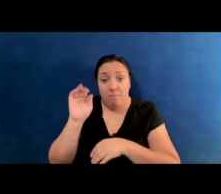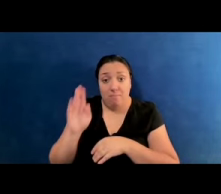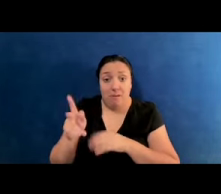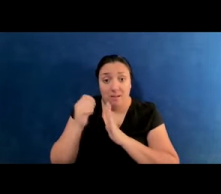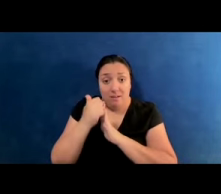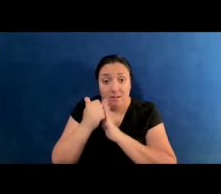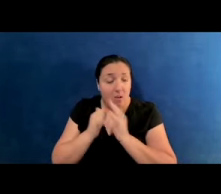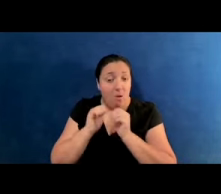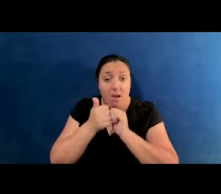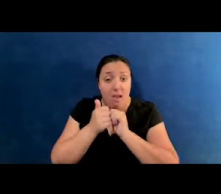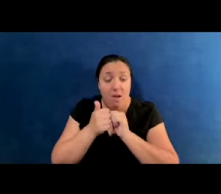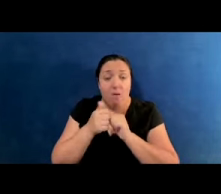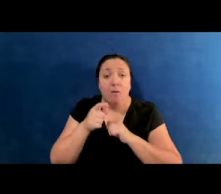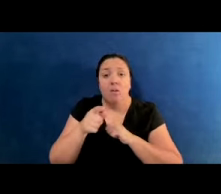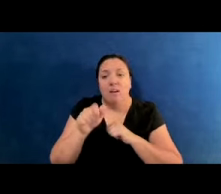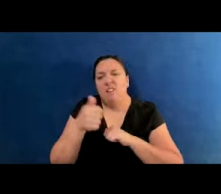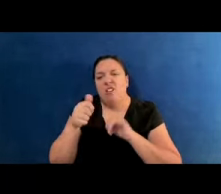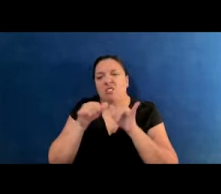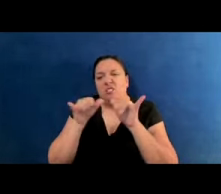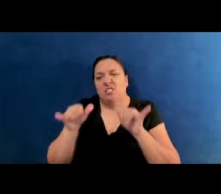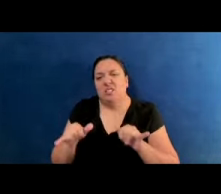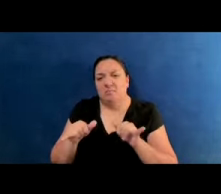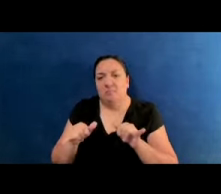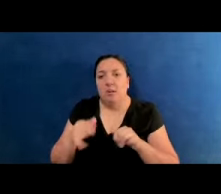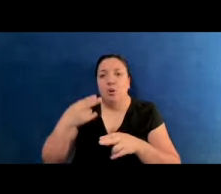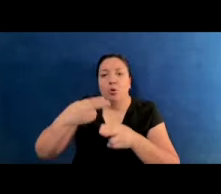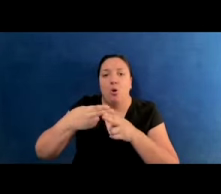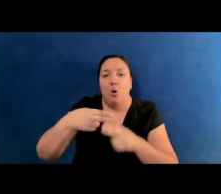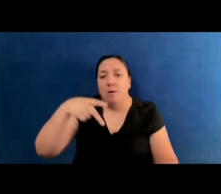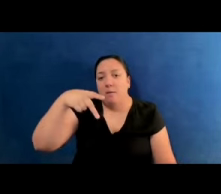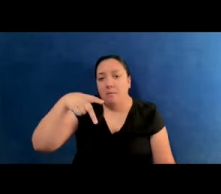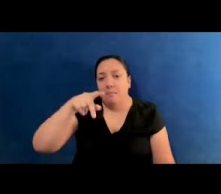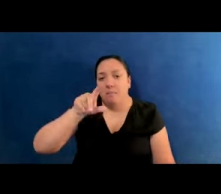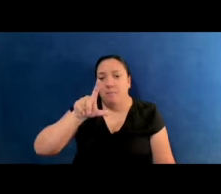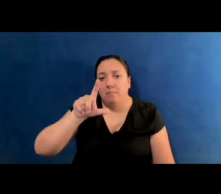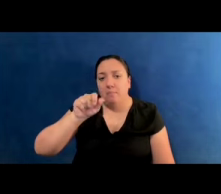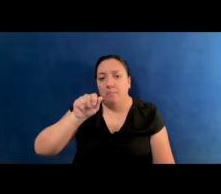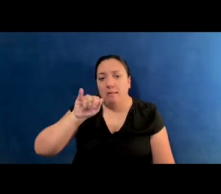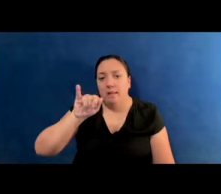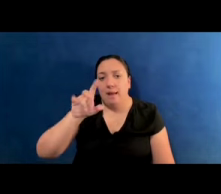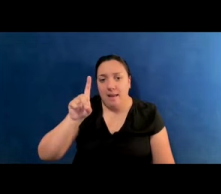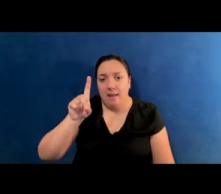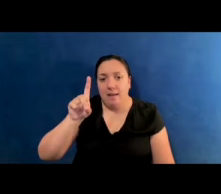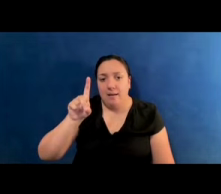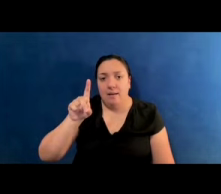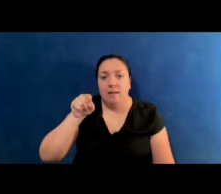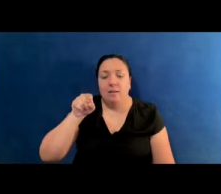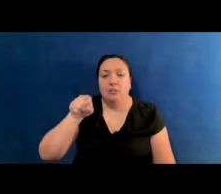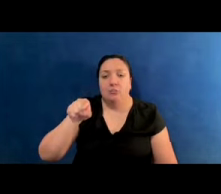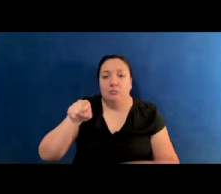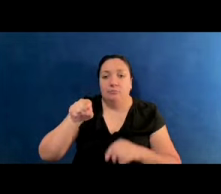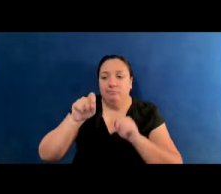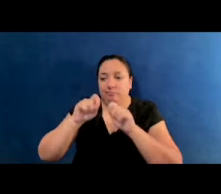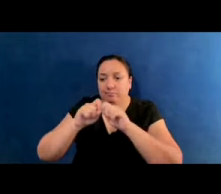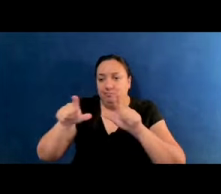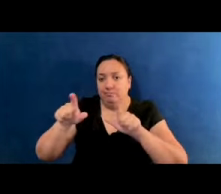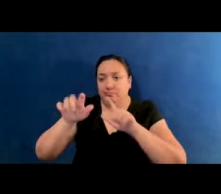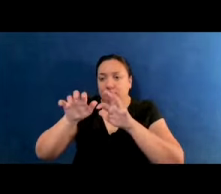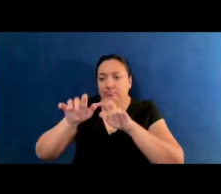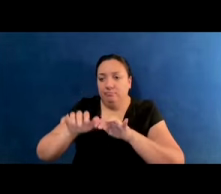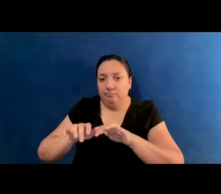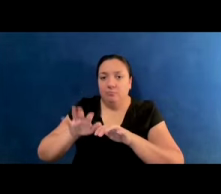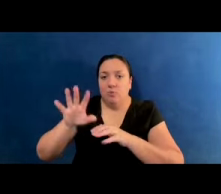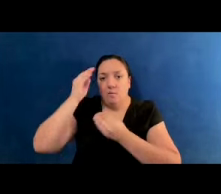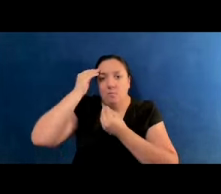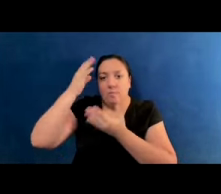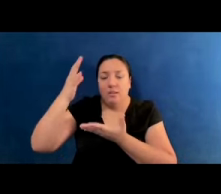by using another system, same system, Plaid. You log into your online banking system and it just automatically links whatever